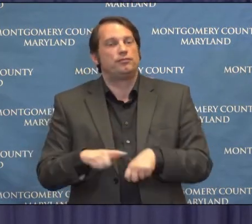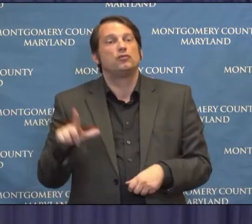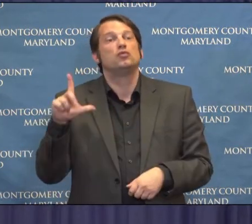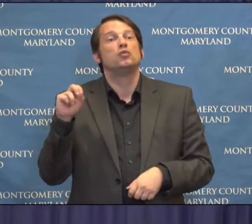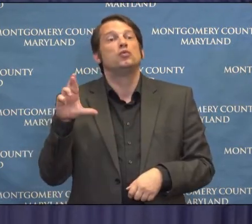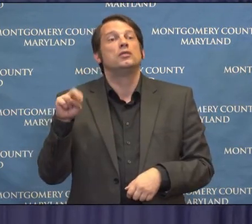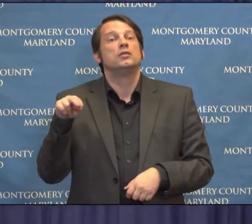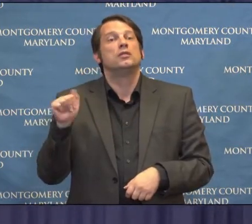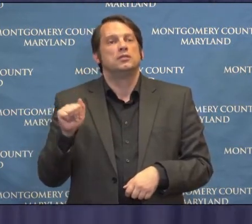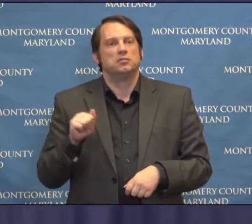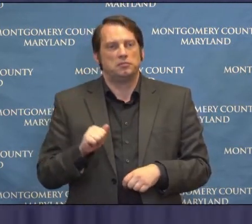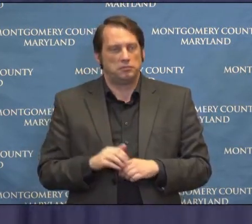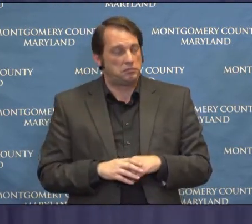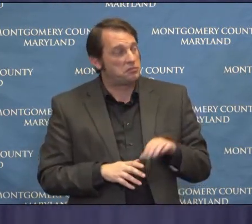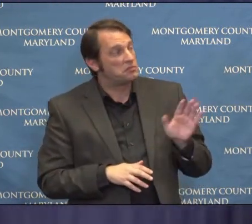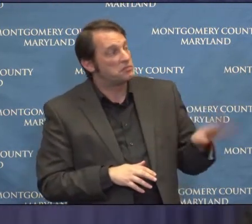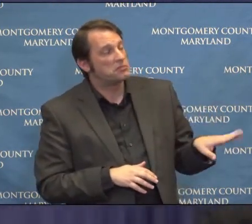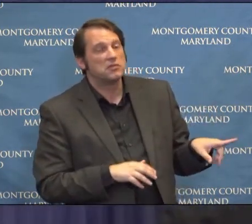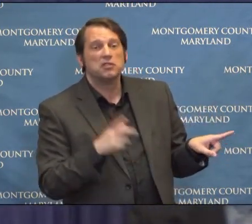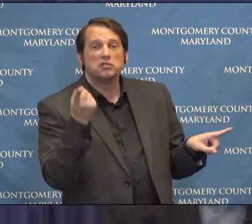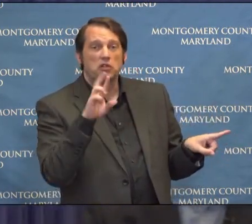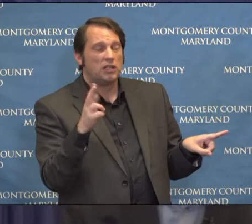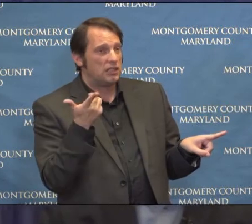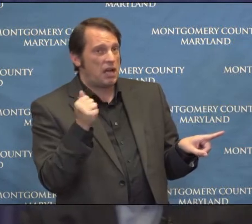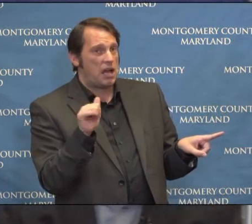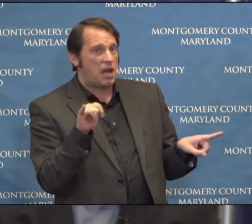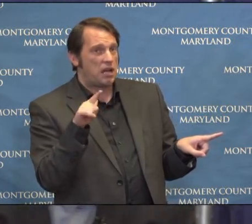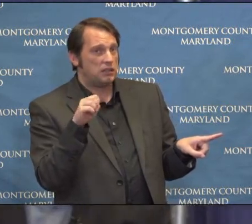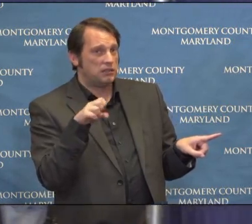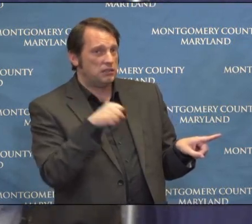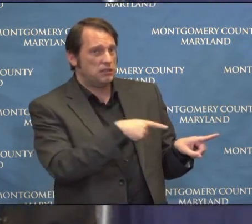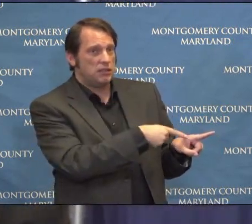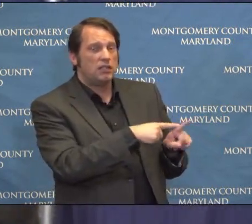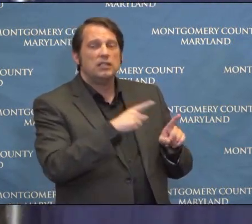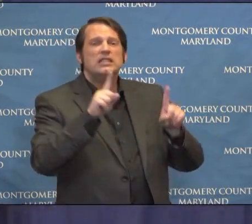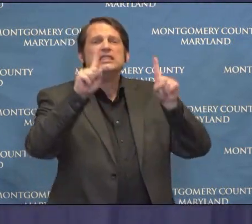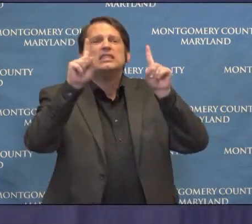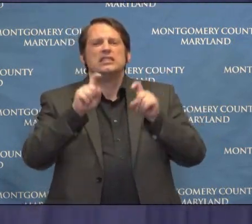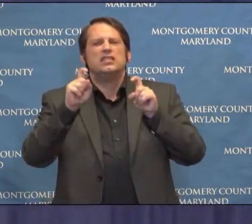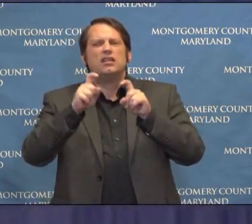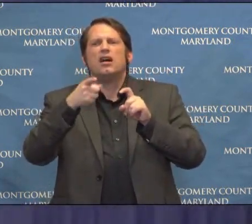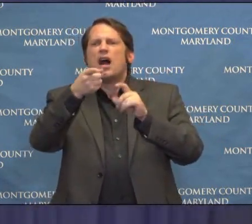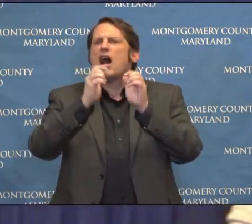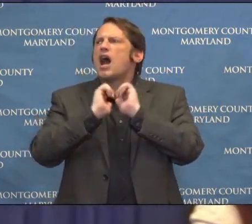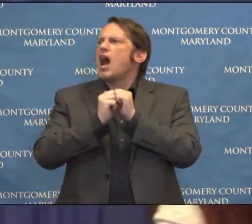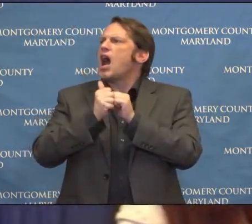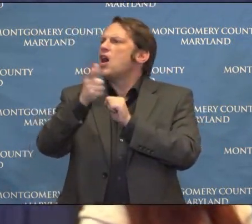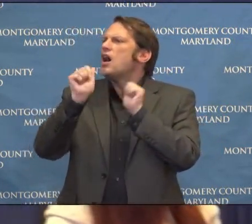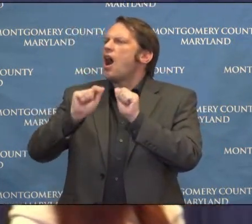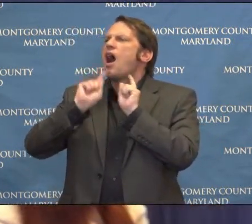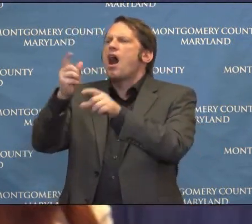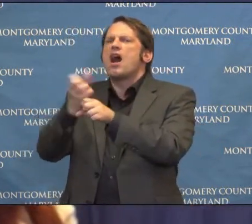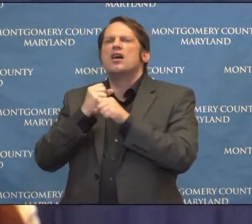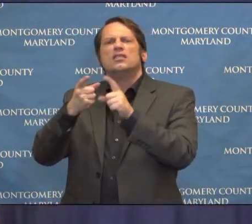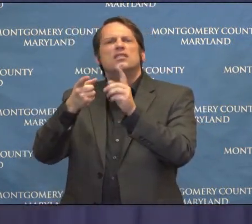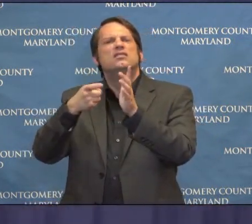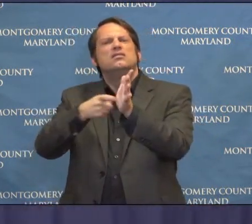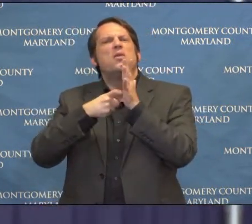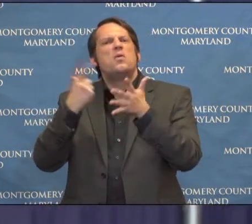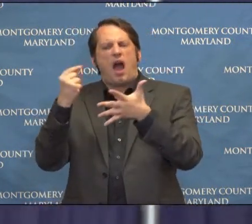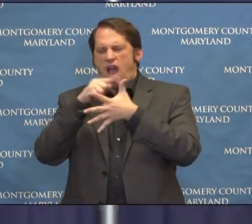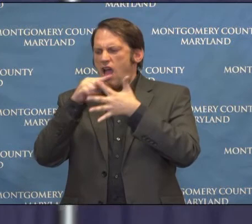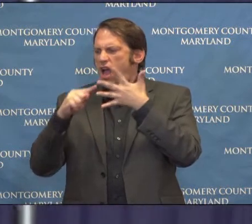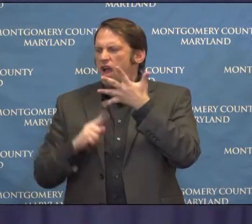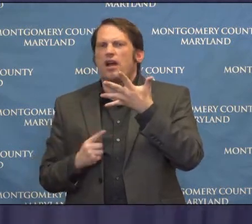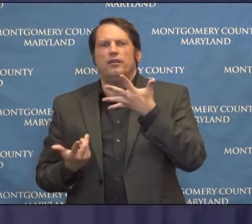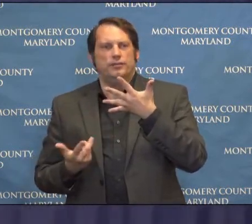testing criteria priorities, have they changed or are they still the same? So the priorities have changed and evolved over time. Originally, they